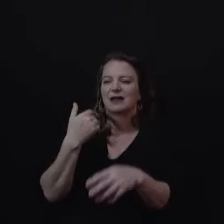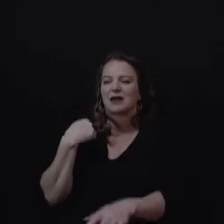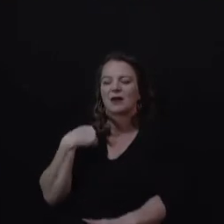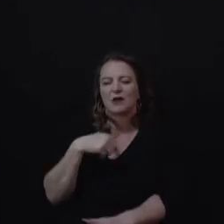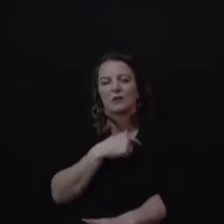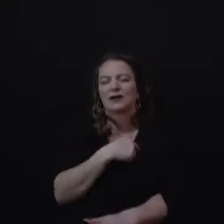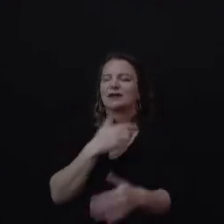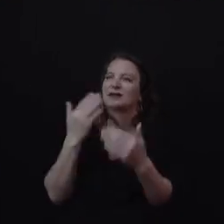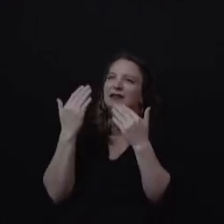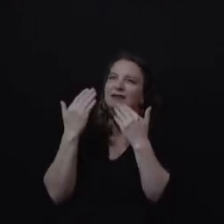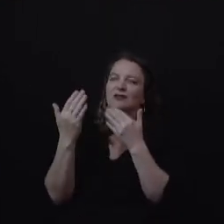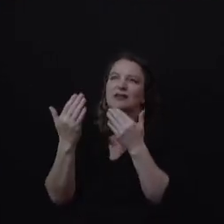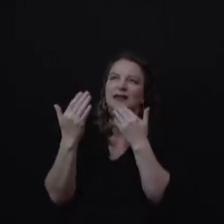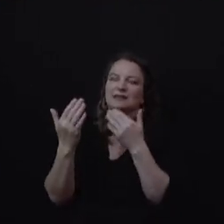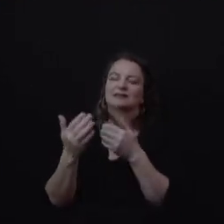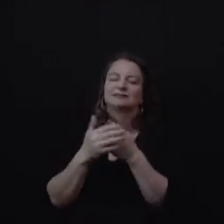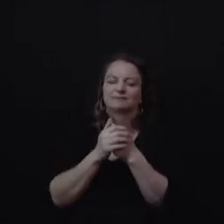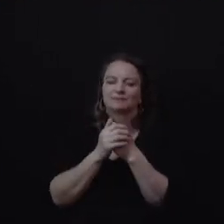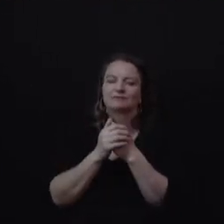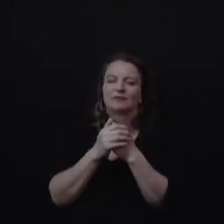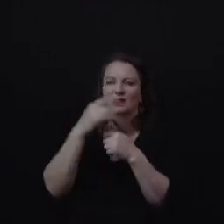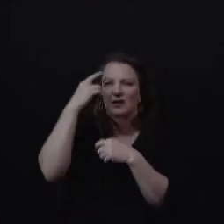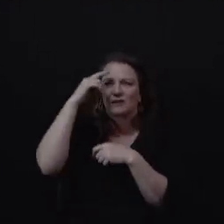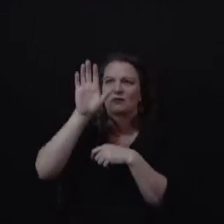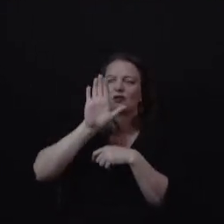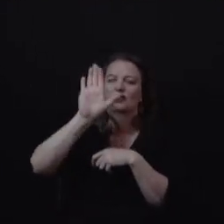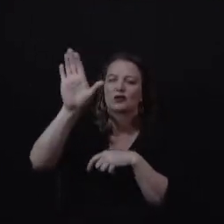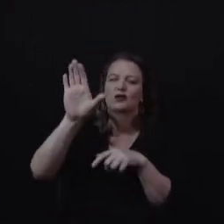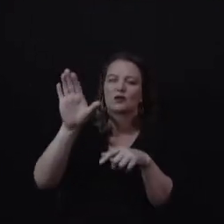give you thanks for your word.